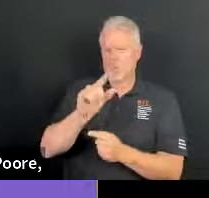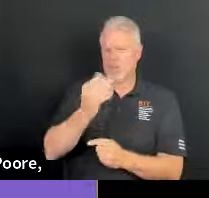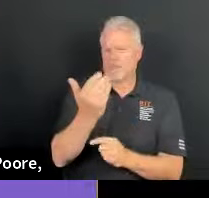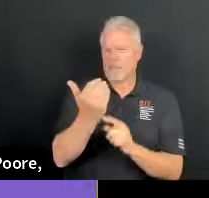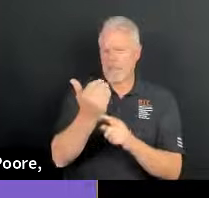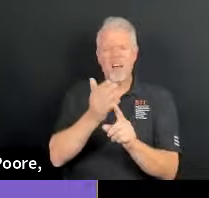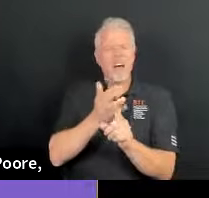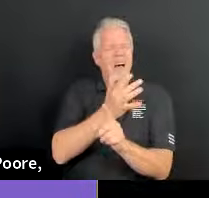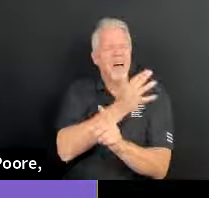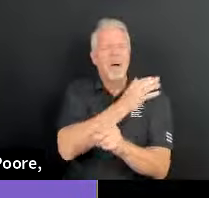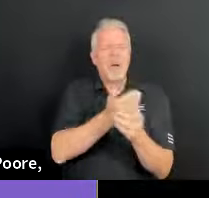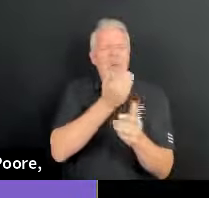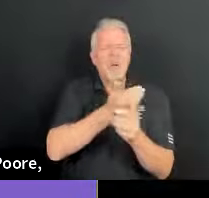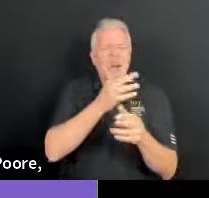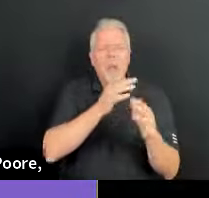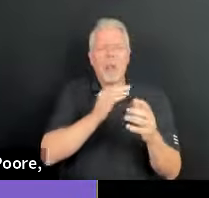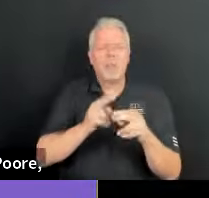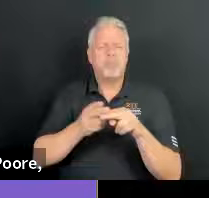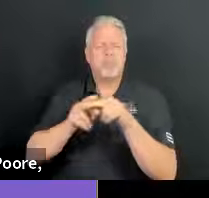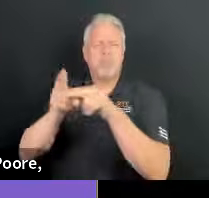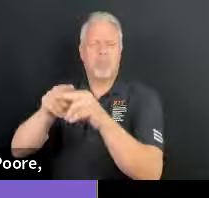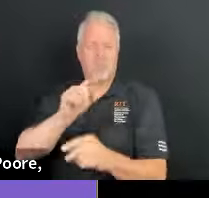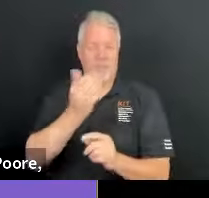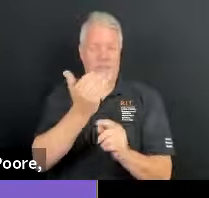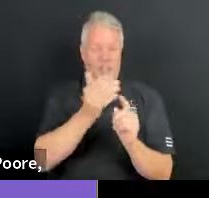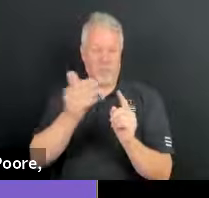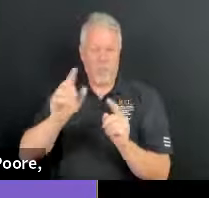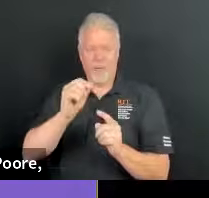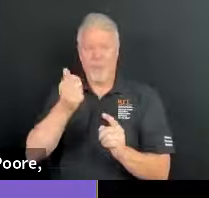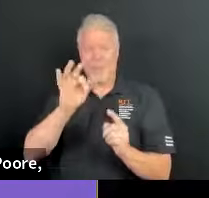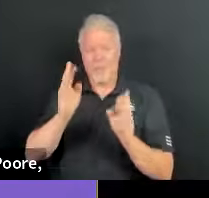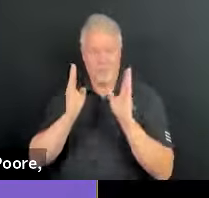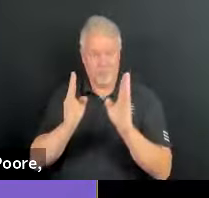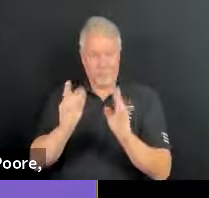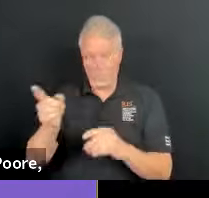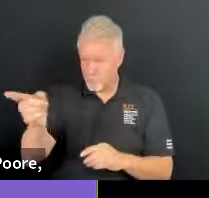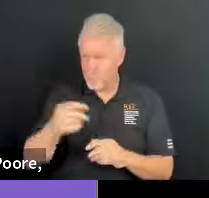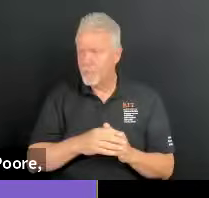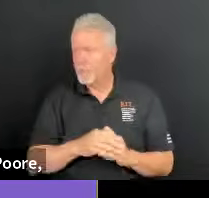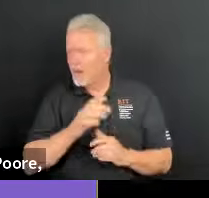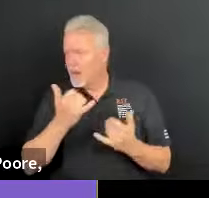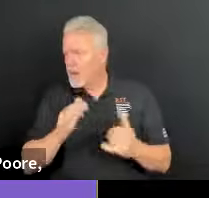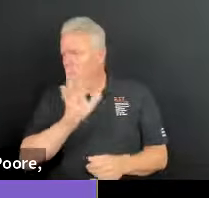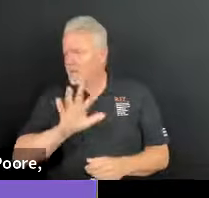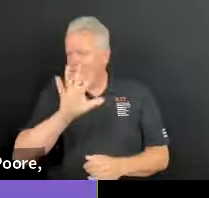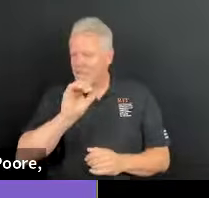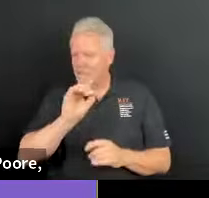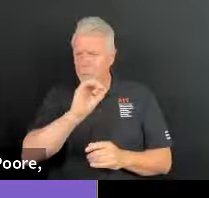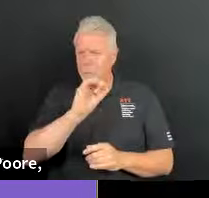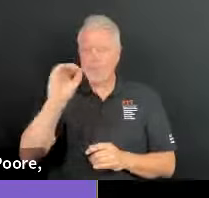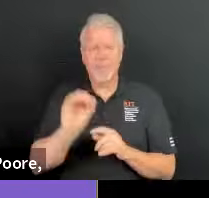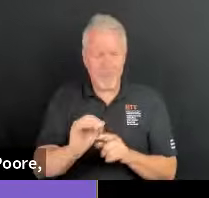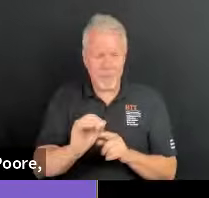the statistics here on this chart show from 2015, because that's when the vaping was very new,